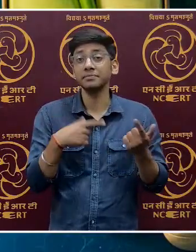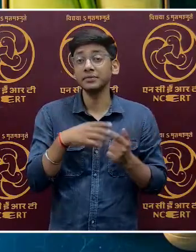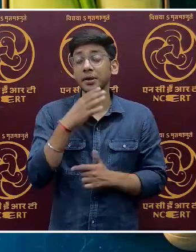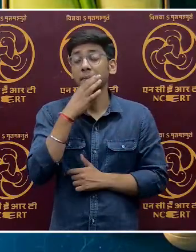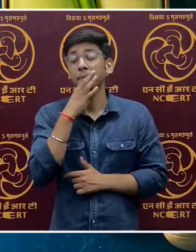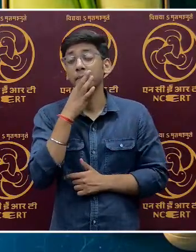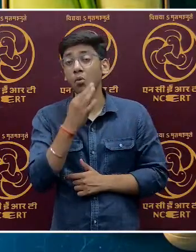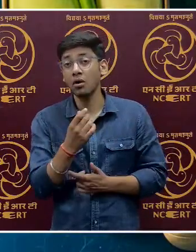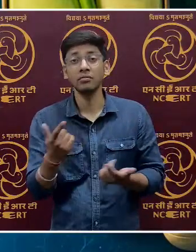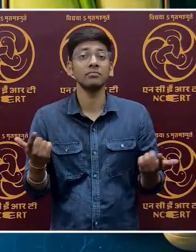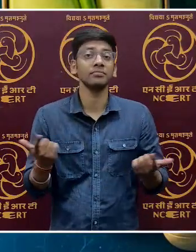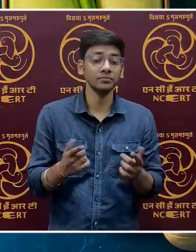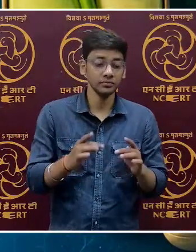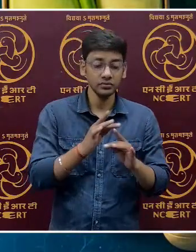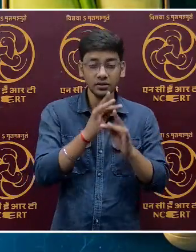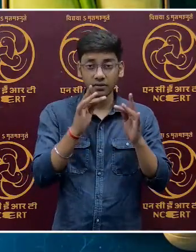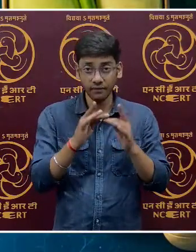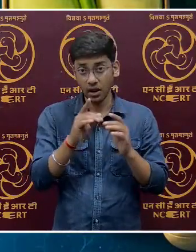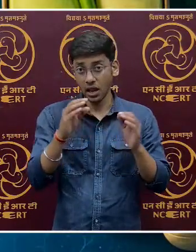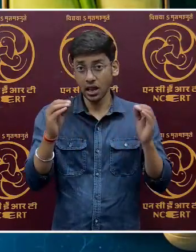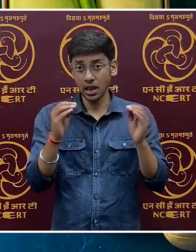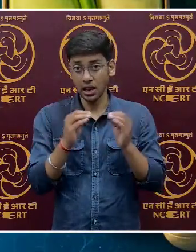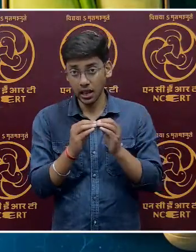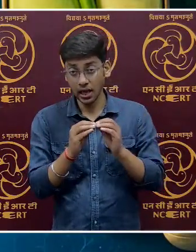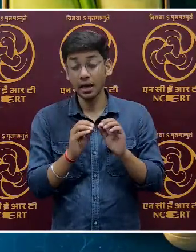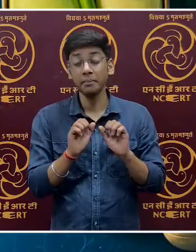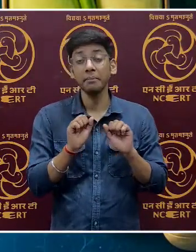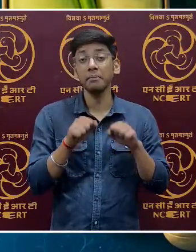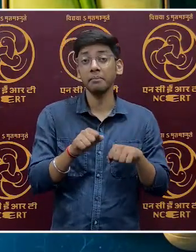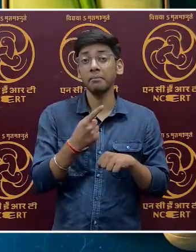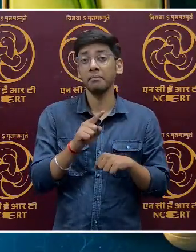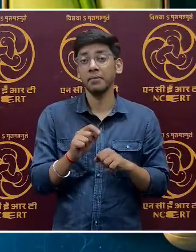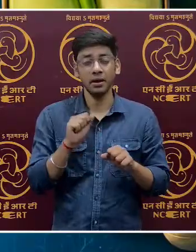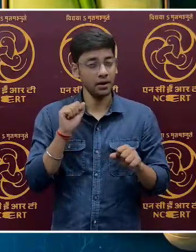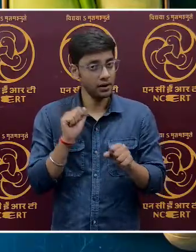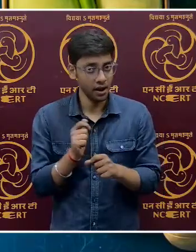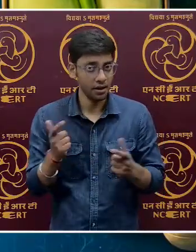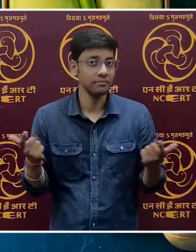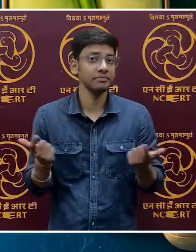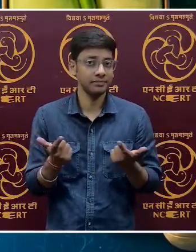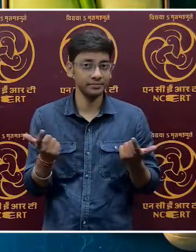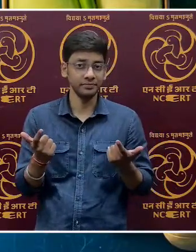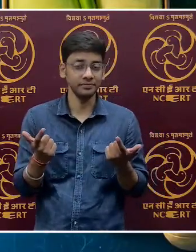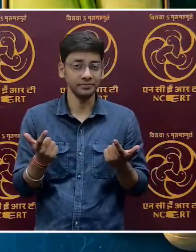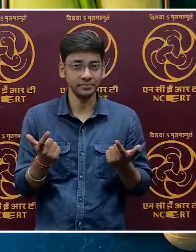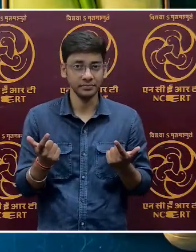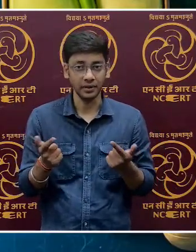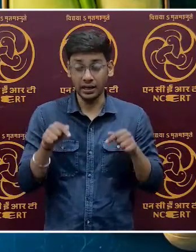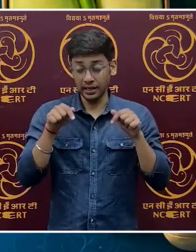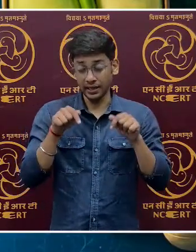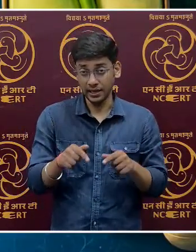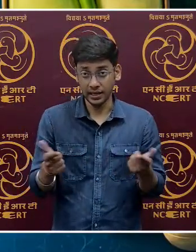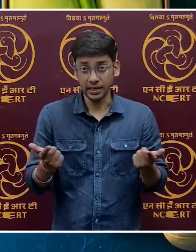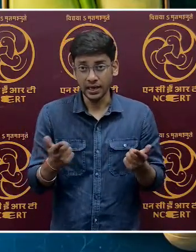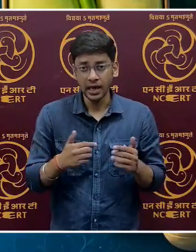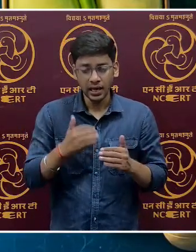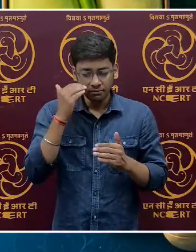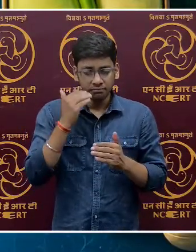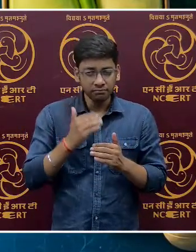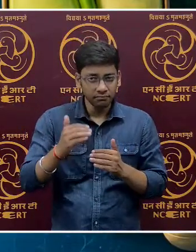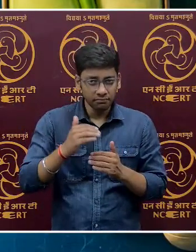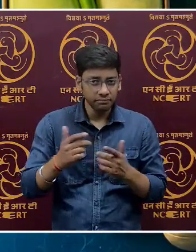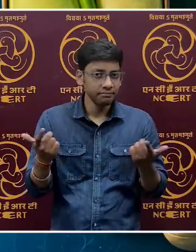understand that how the virtual lab is actually been working. Okay, so this is going to